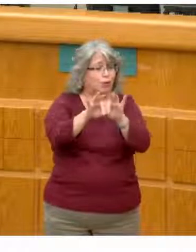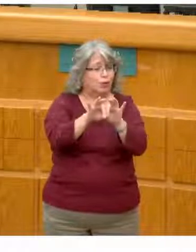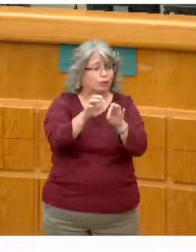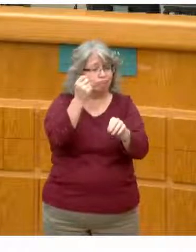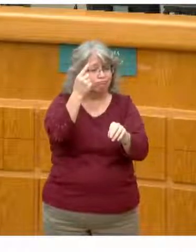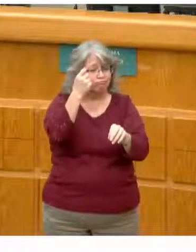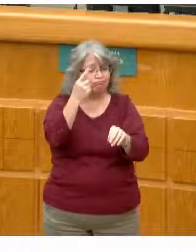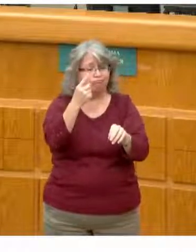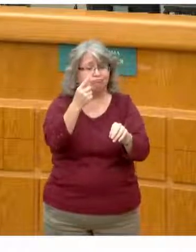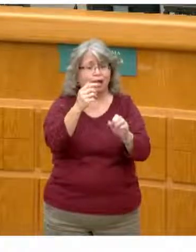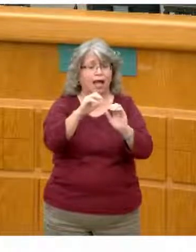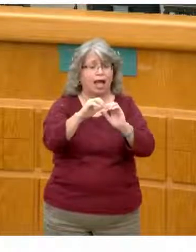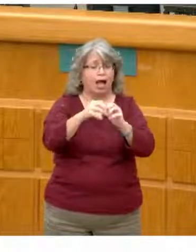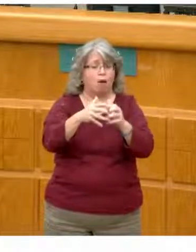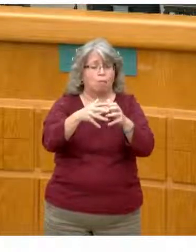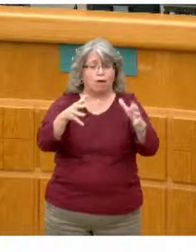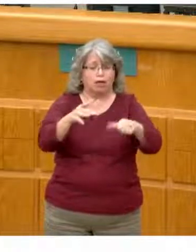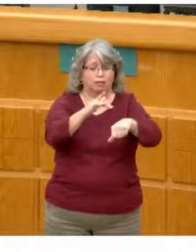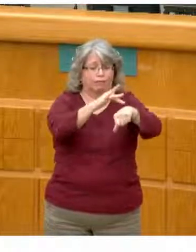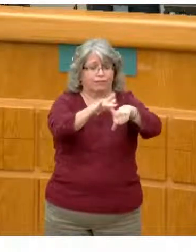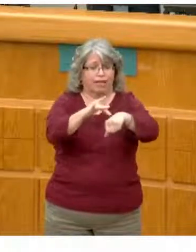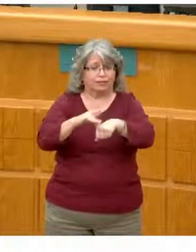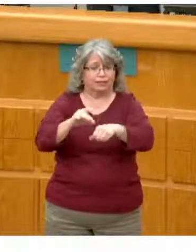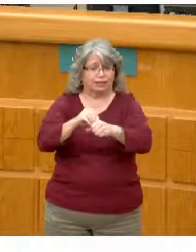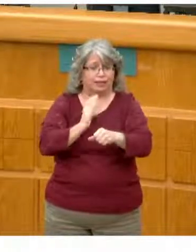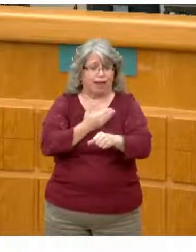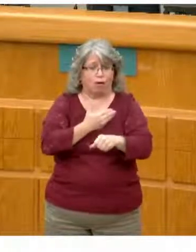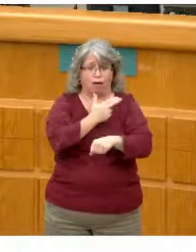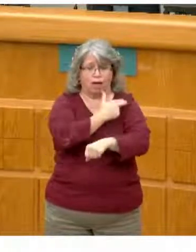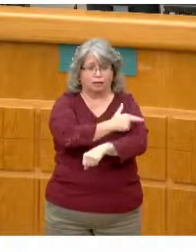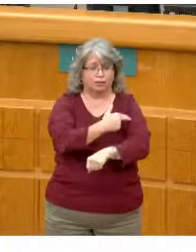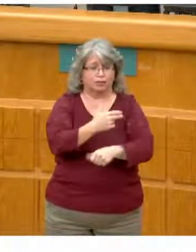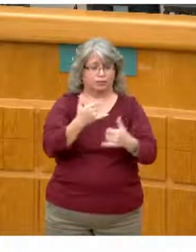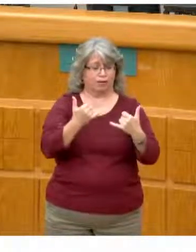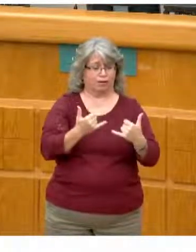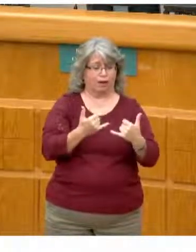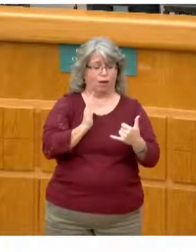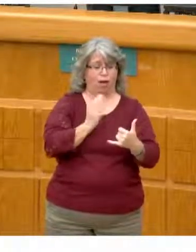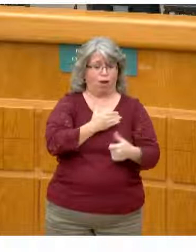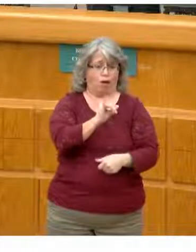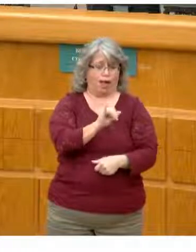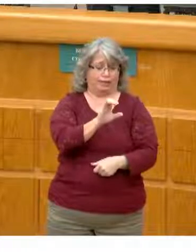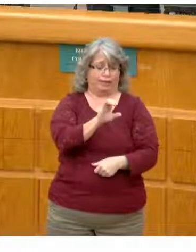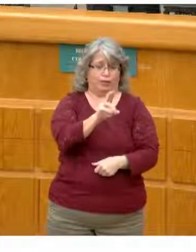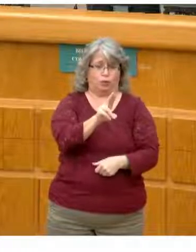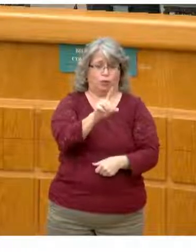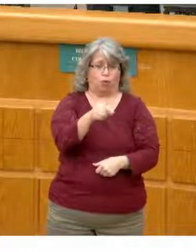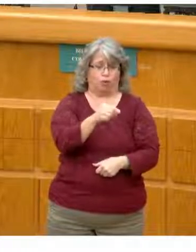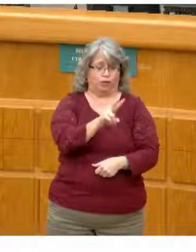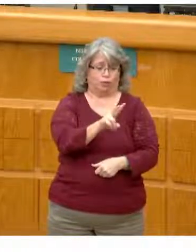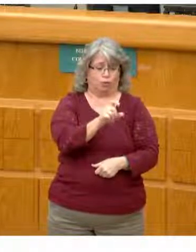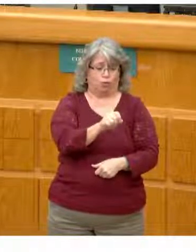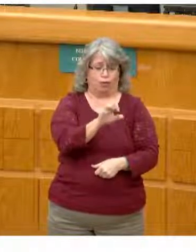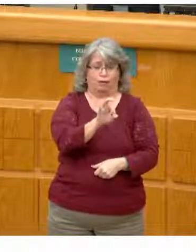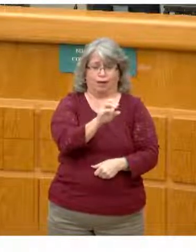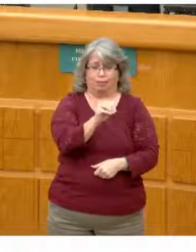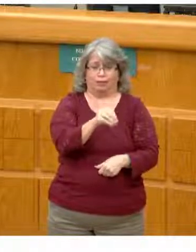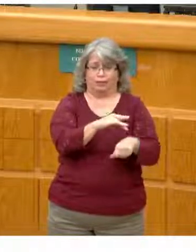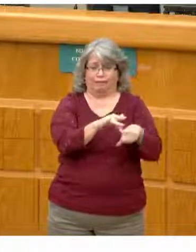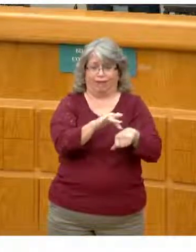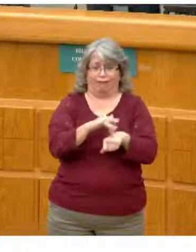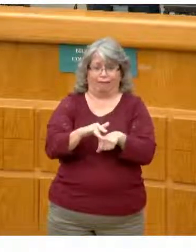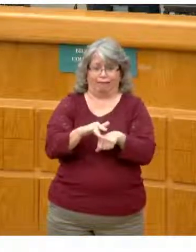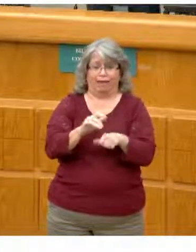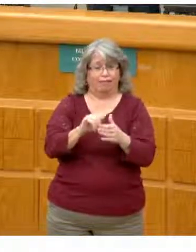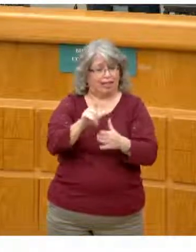Bend, and right now we're at about 2.9% ICU vacancy, which is low, but it's not zero, where we pretty much got